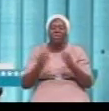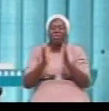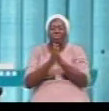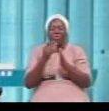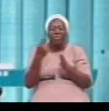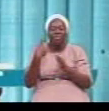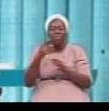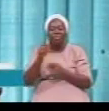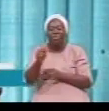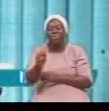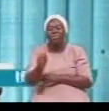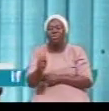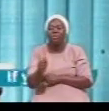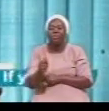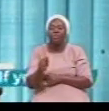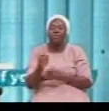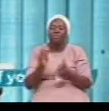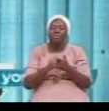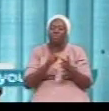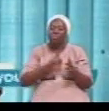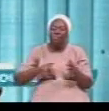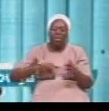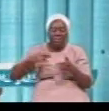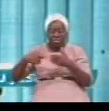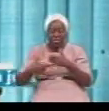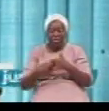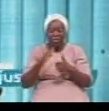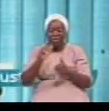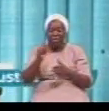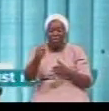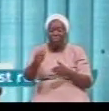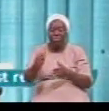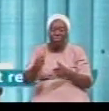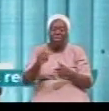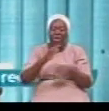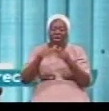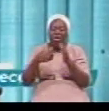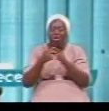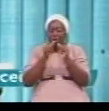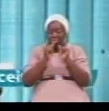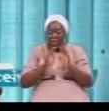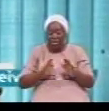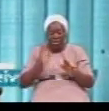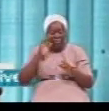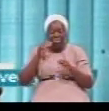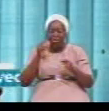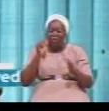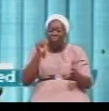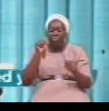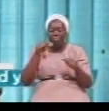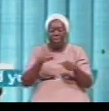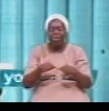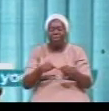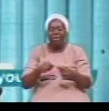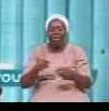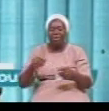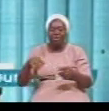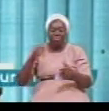too, that the Lord renew your strength and all the blessings will be permanent. Seal every blessing with the blood of the